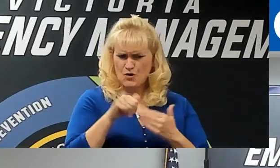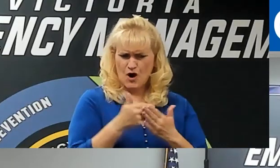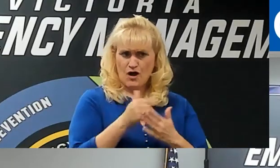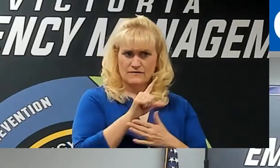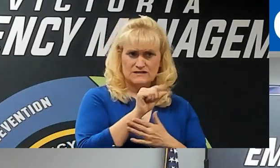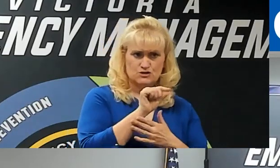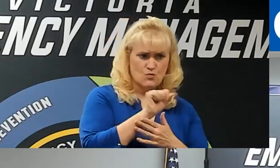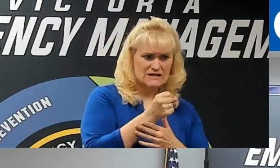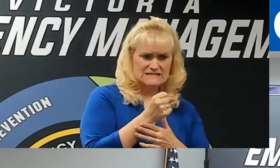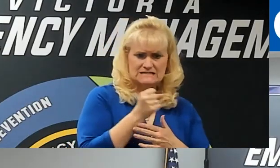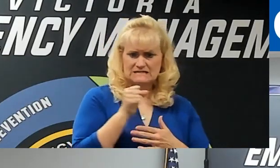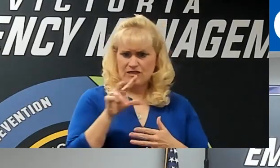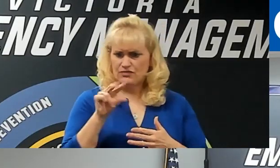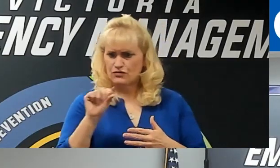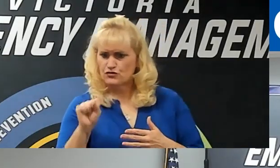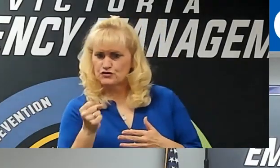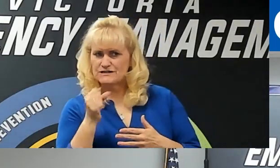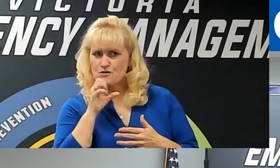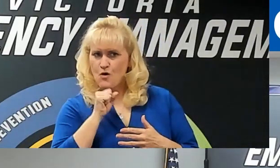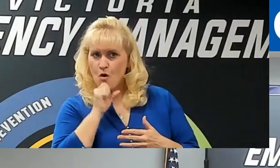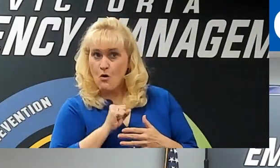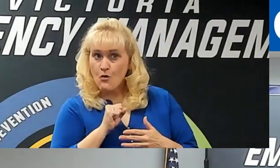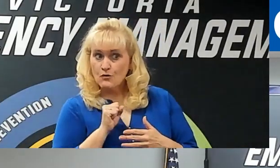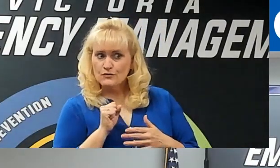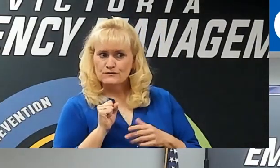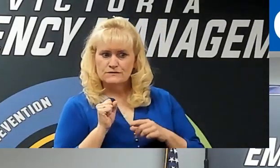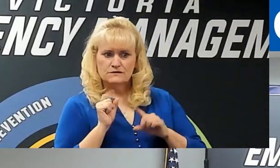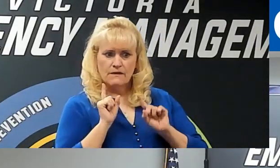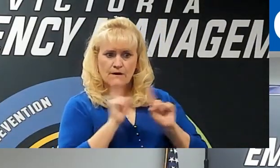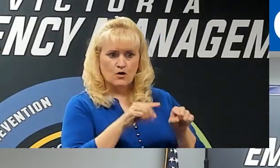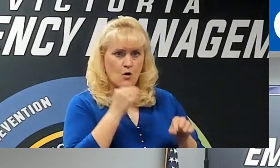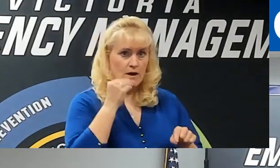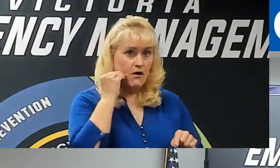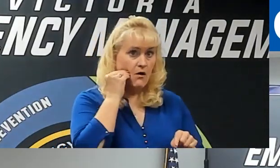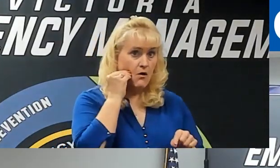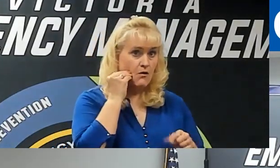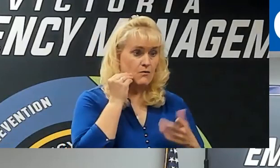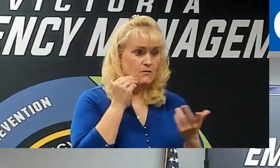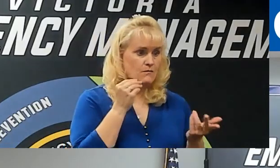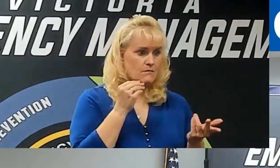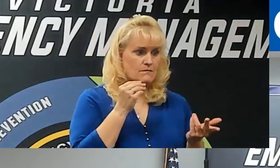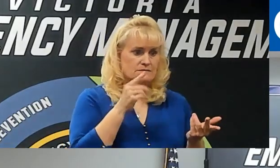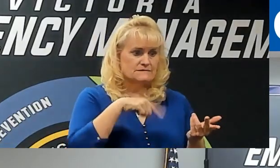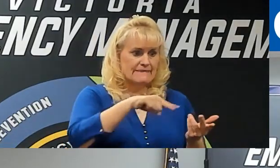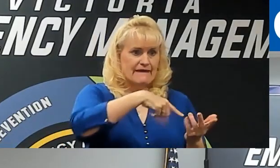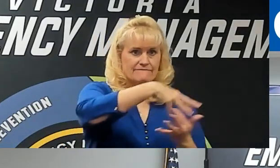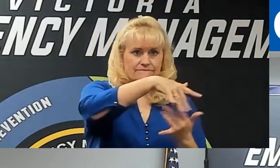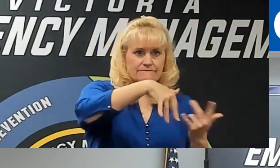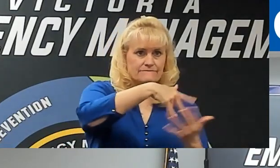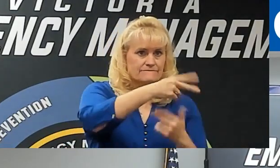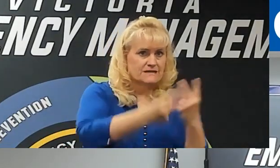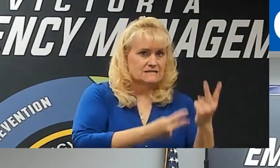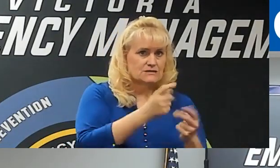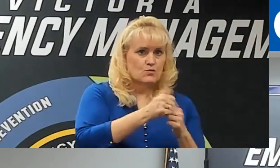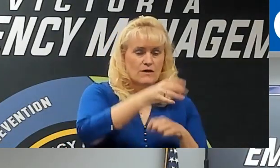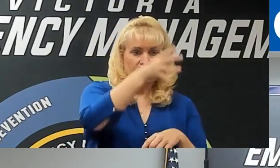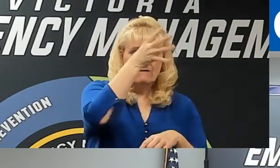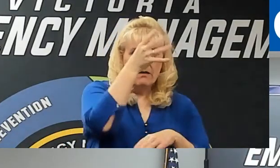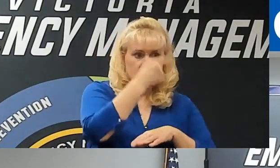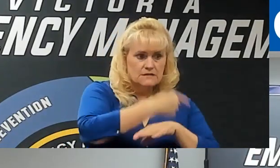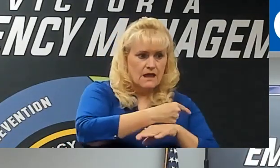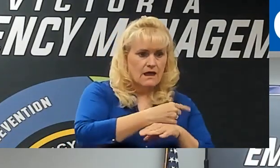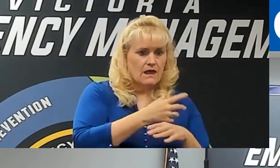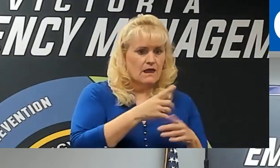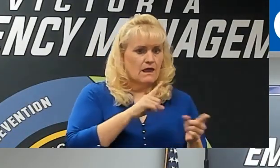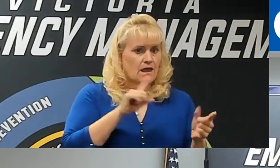30-year-olds going to go home to? Do they spend Father's Day with their older, parents and family members? And, hopefully in another week or two, we don't